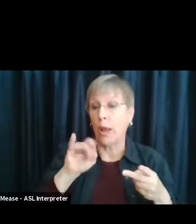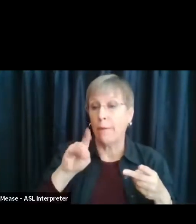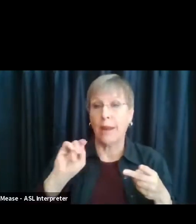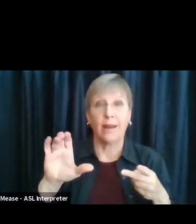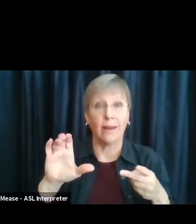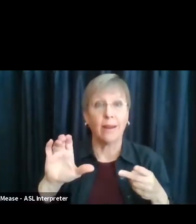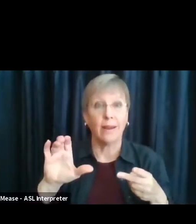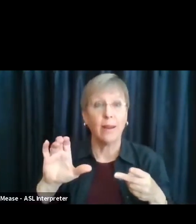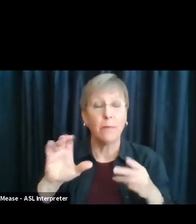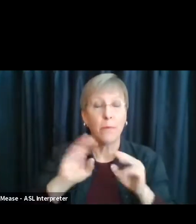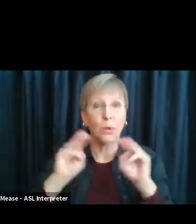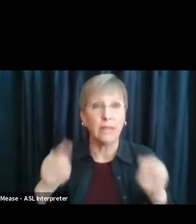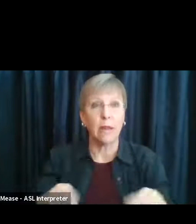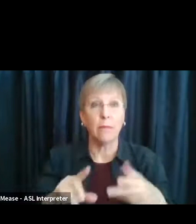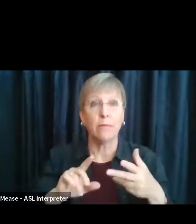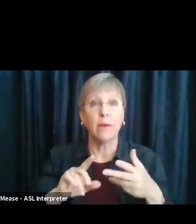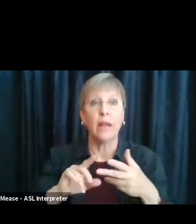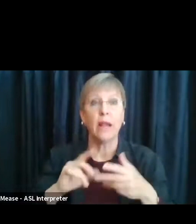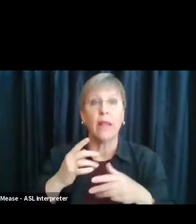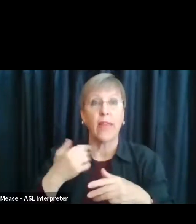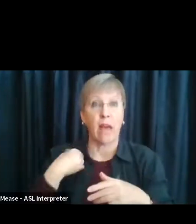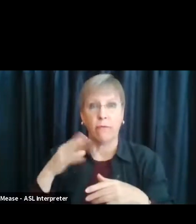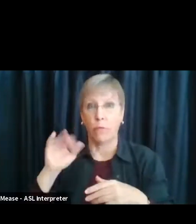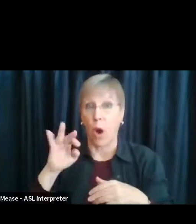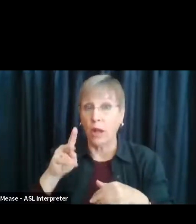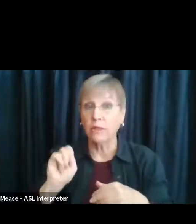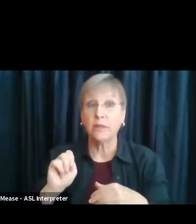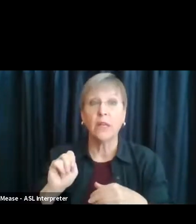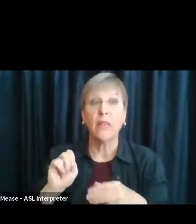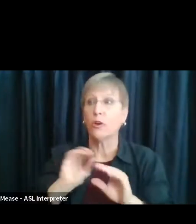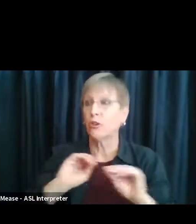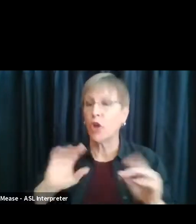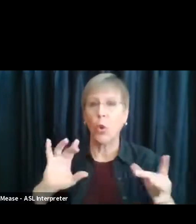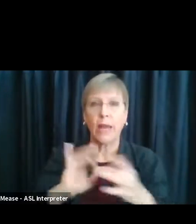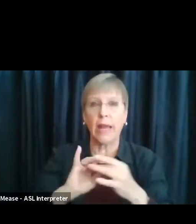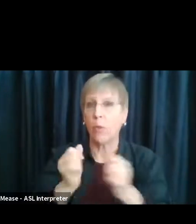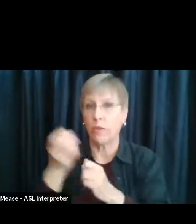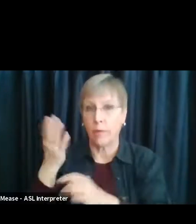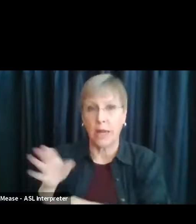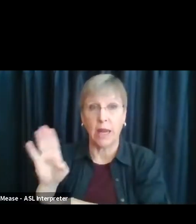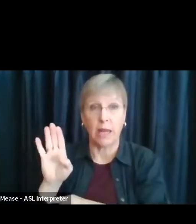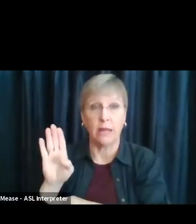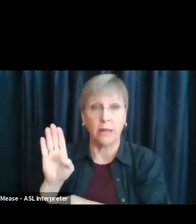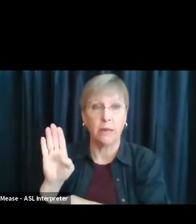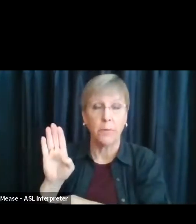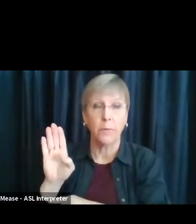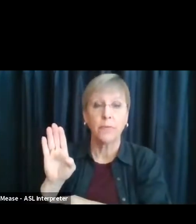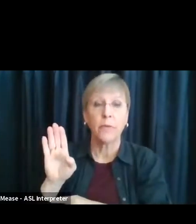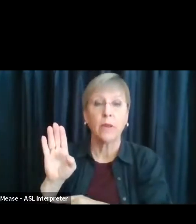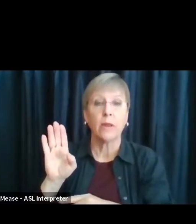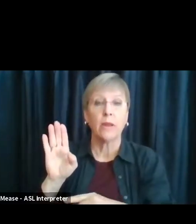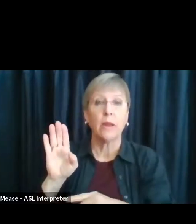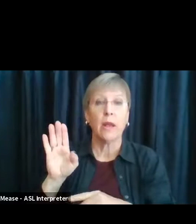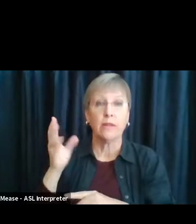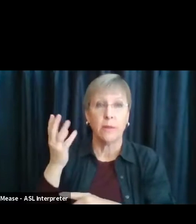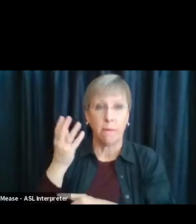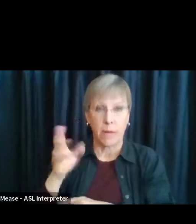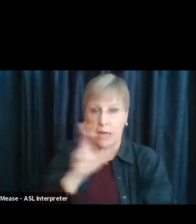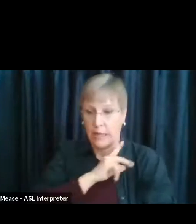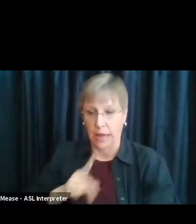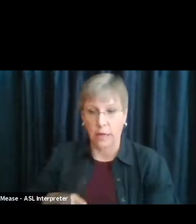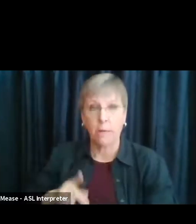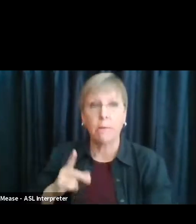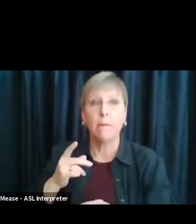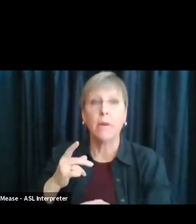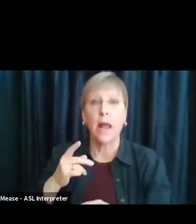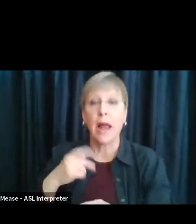bronze, which have no kind of link with Benin, the Republic of Benin. The Benin Kingdom and the bronze